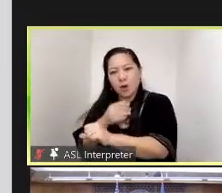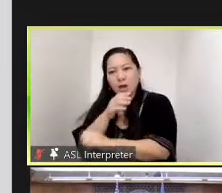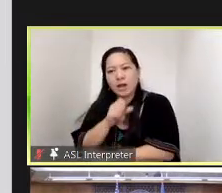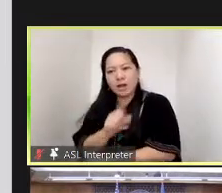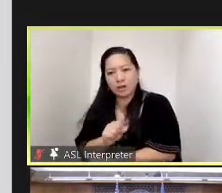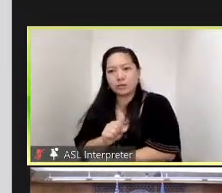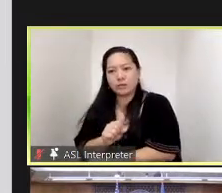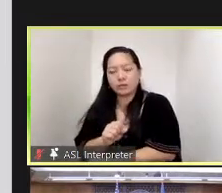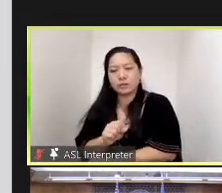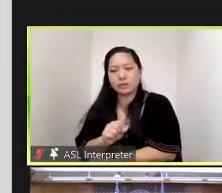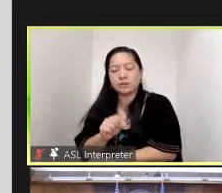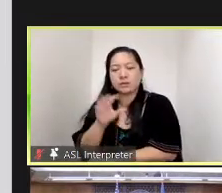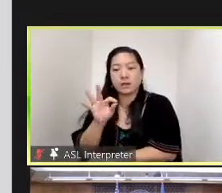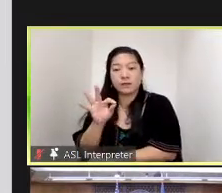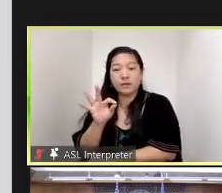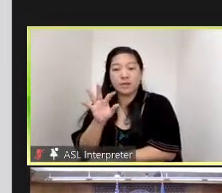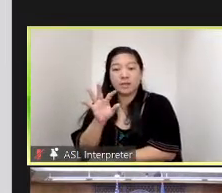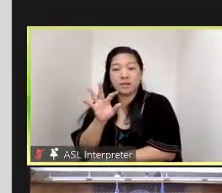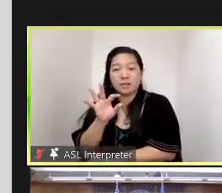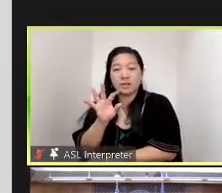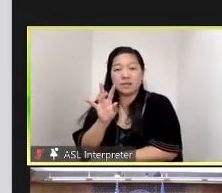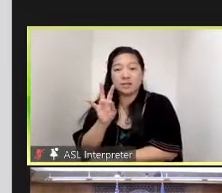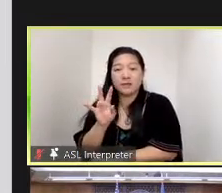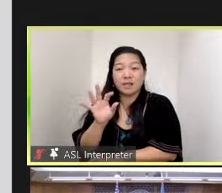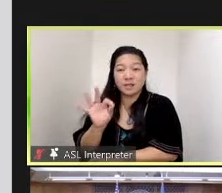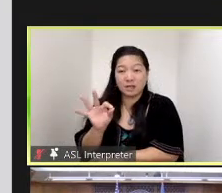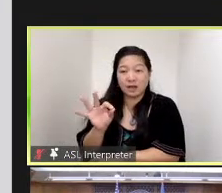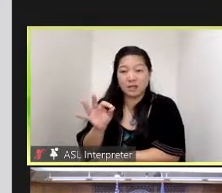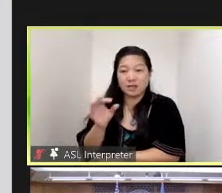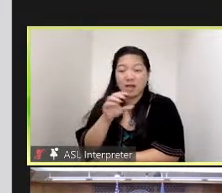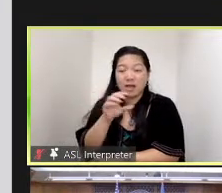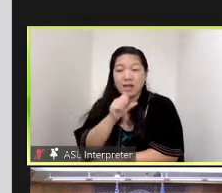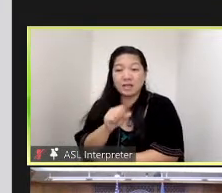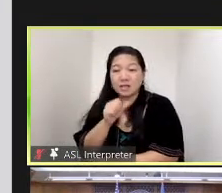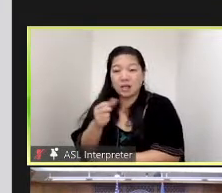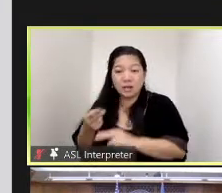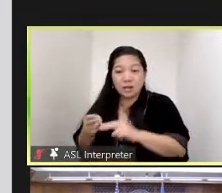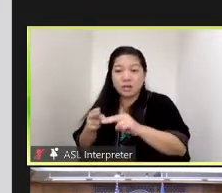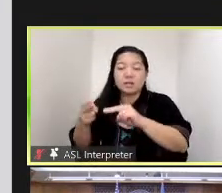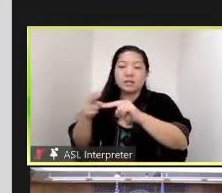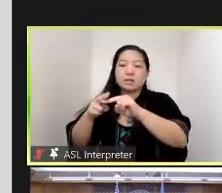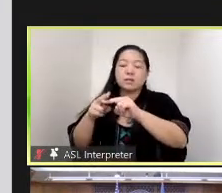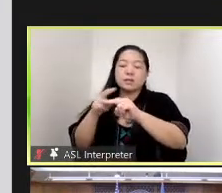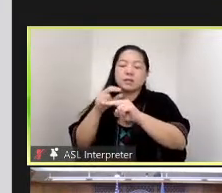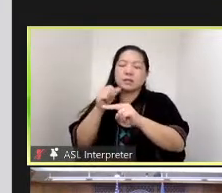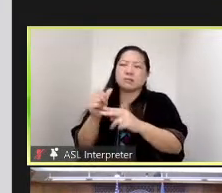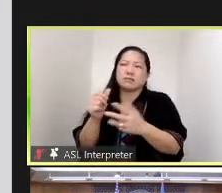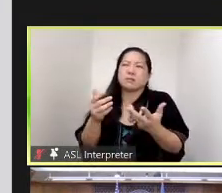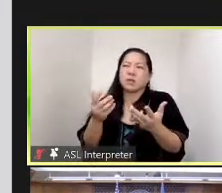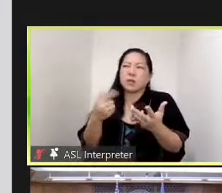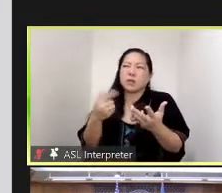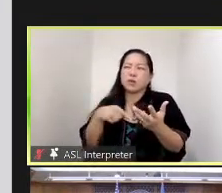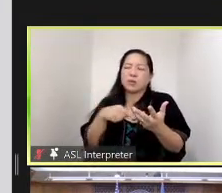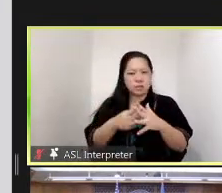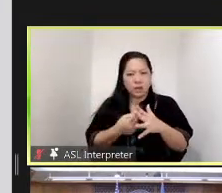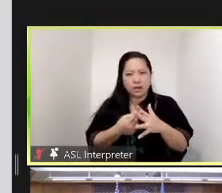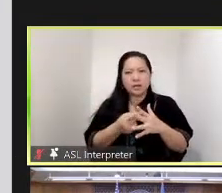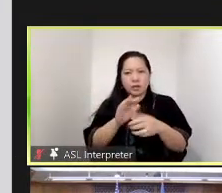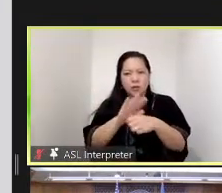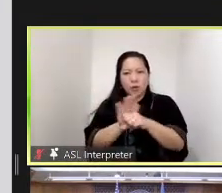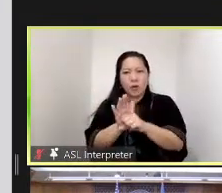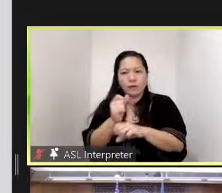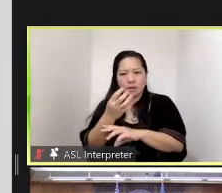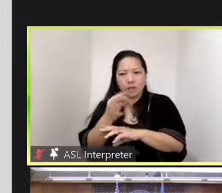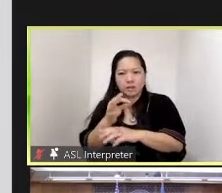of the surge, they're definitely coming back up. And it doesn't make sense. It does, because when we started the vaccination, they were the first to be